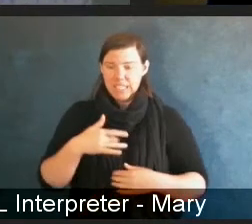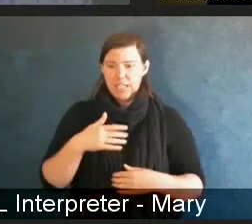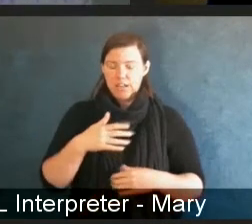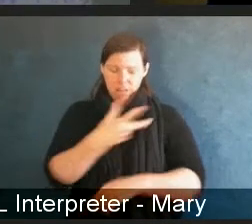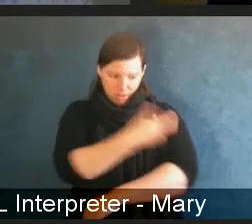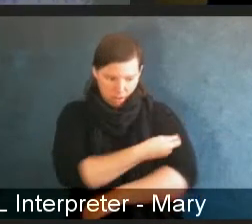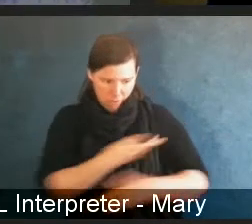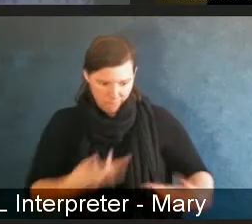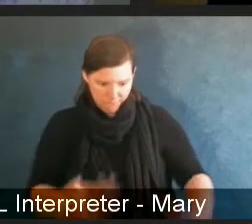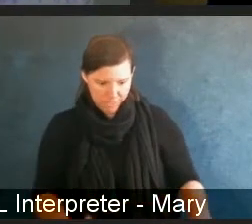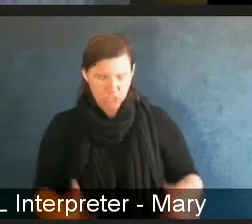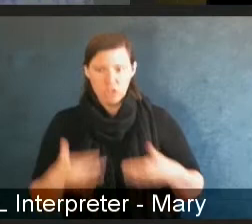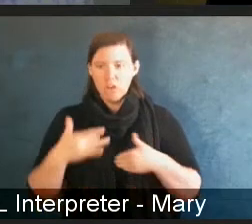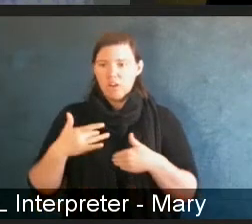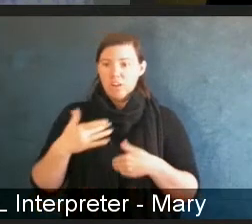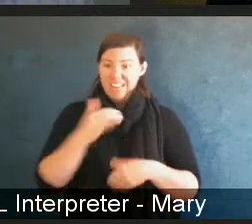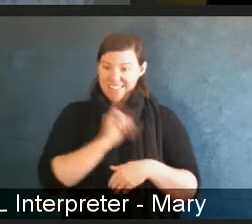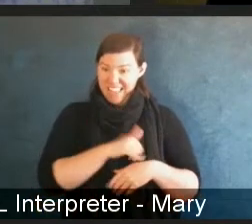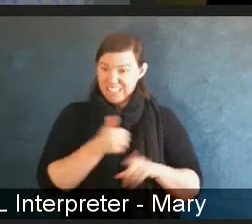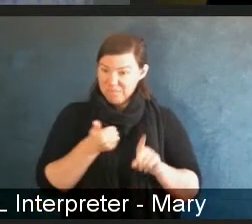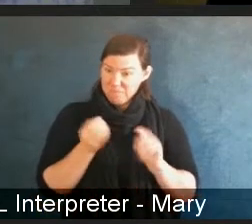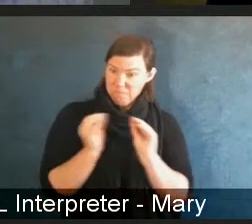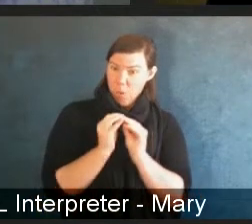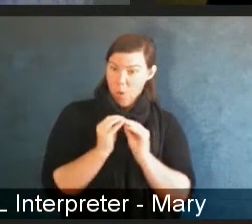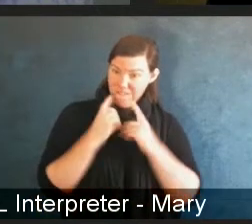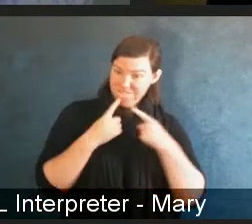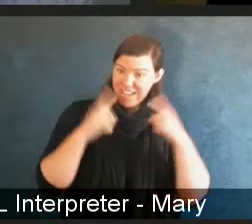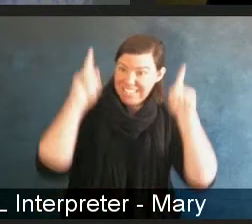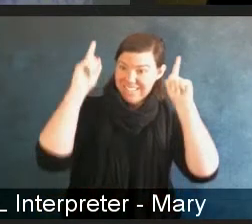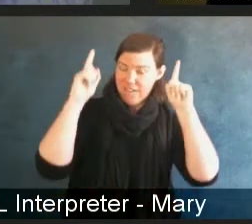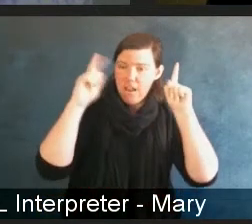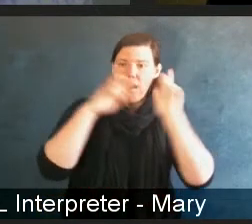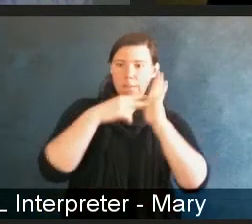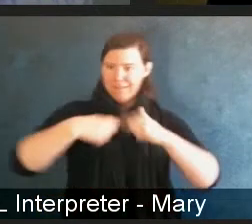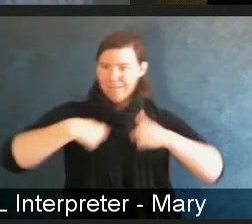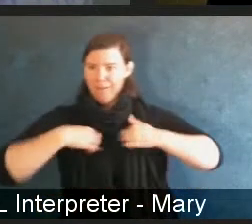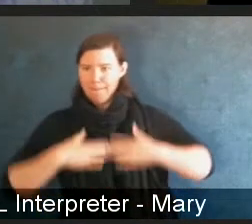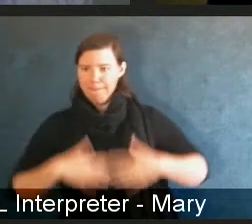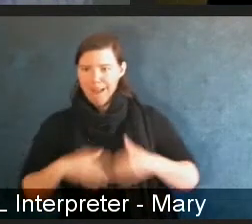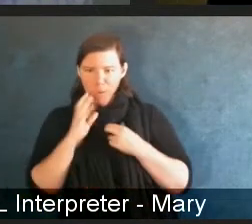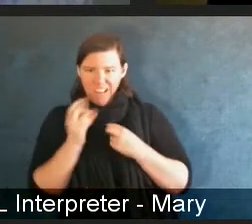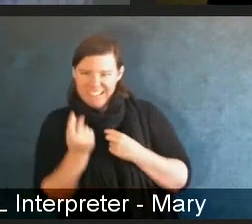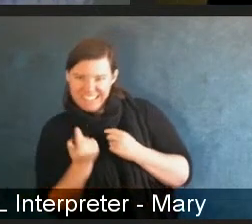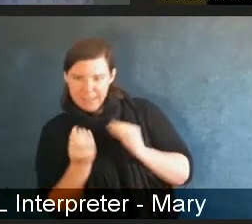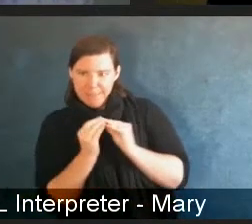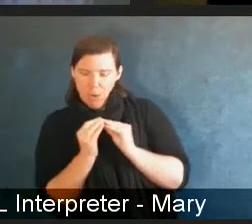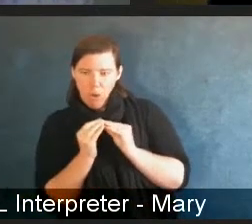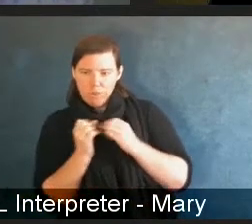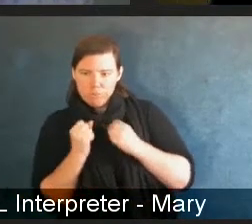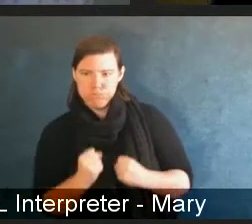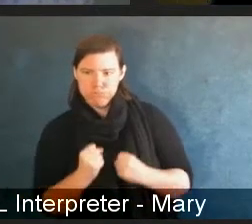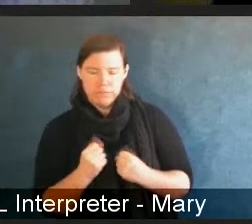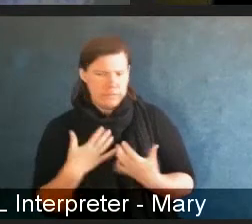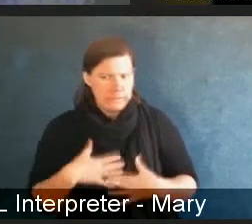local reactogenicity, and that doesn't necessarily correlate with immunogenicity.